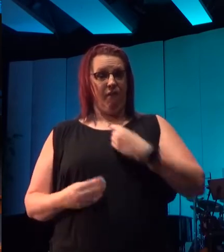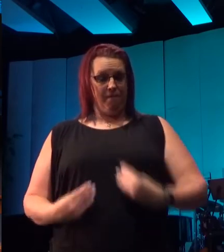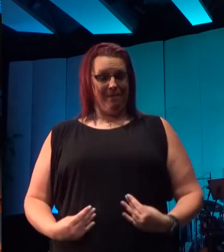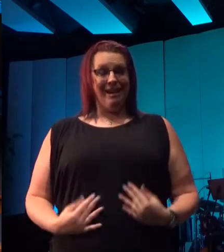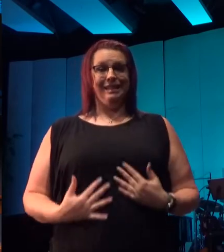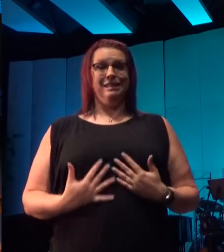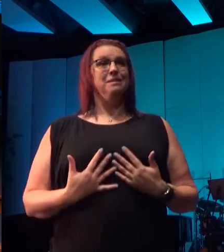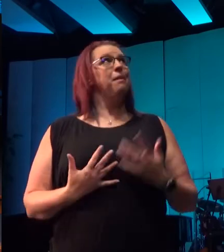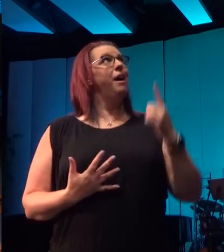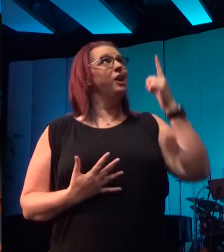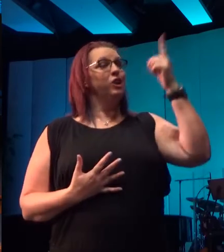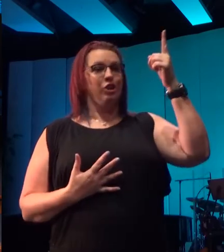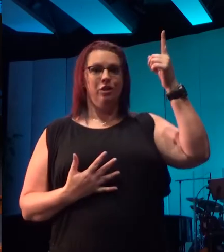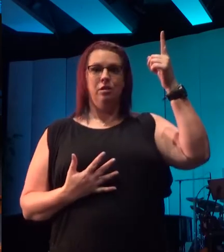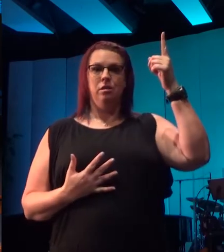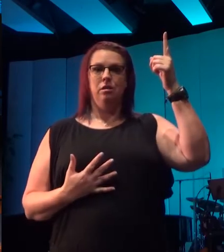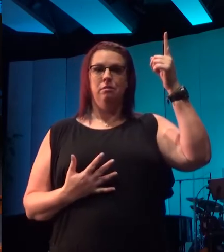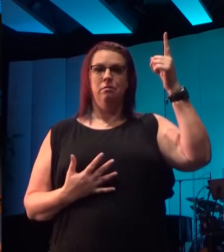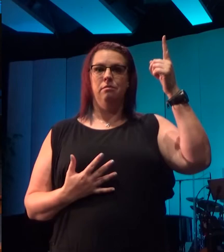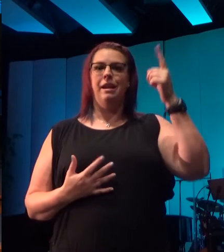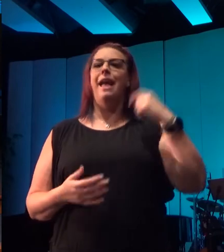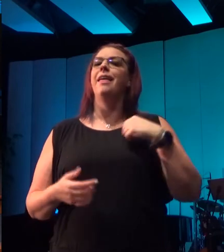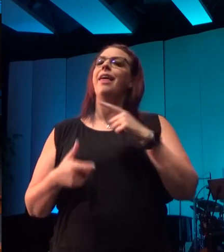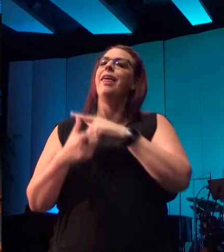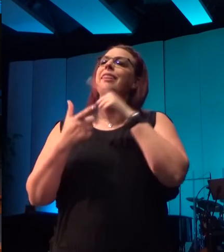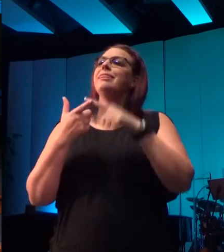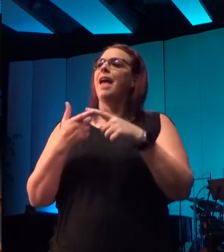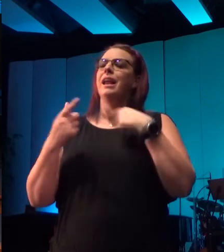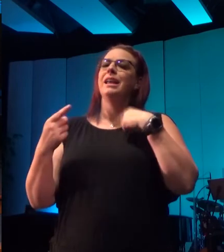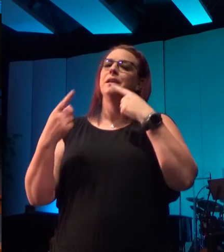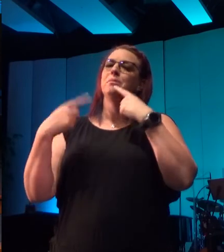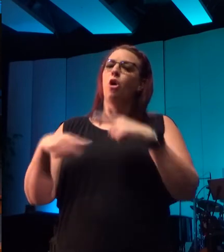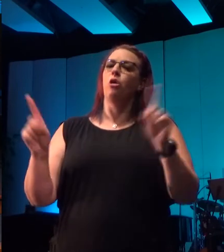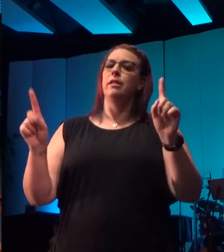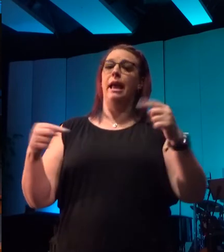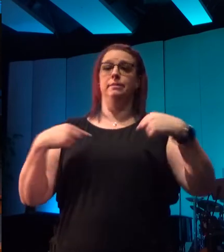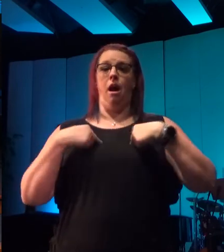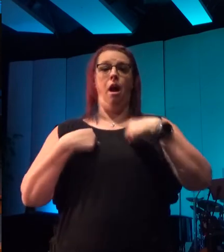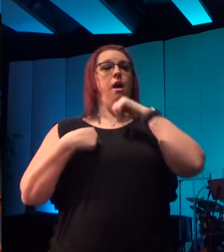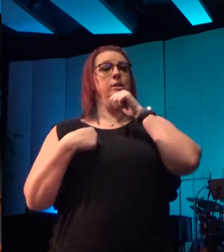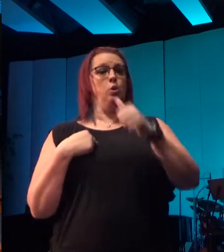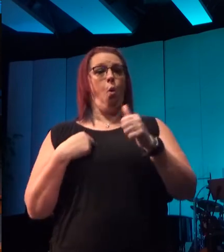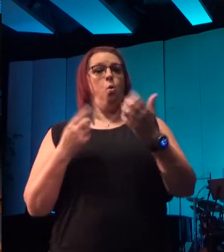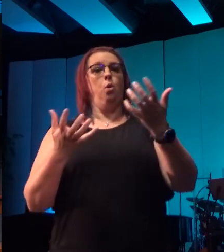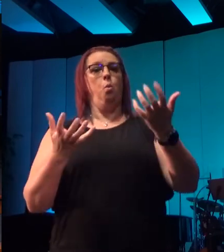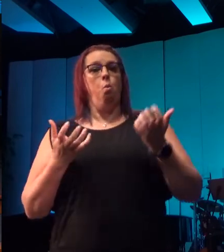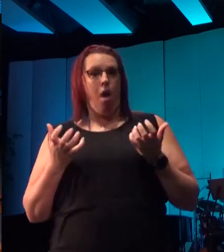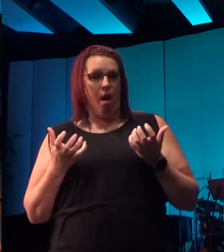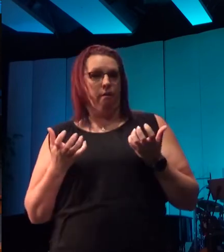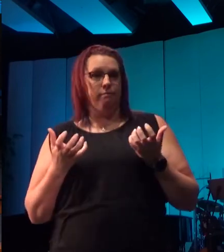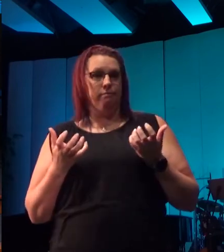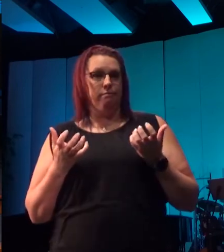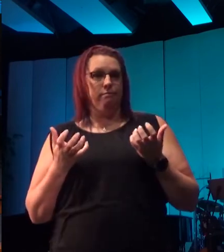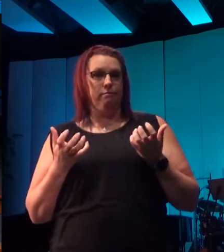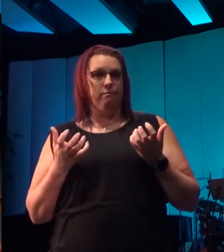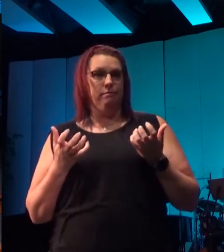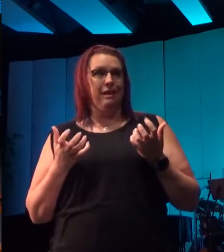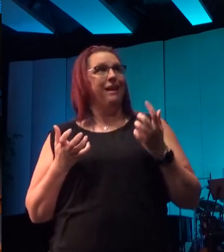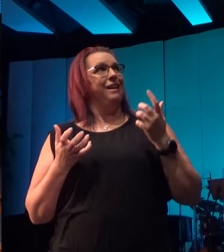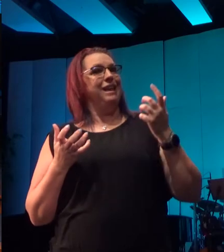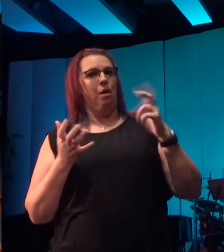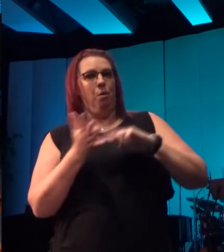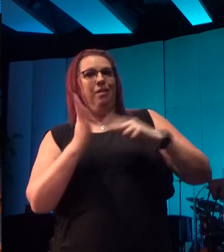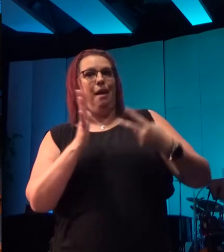proclaim, I shall not want. Having that awakening, he entered into the fullness